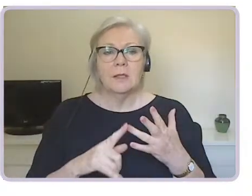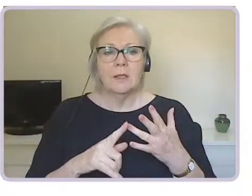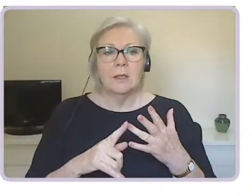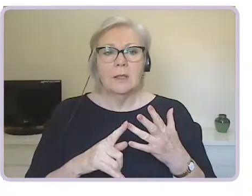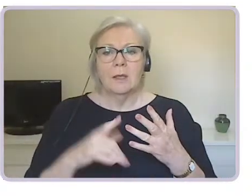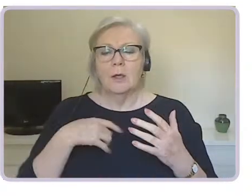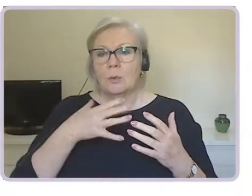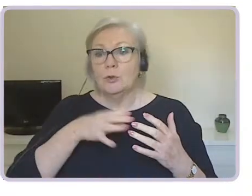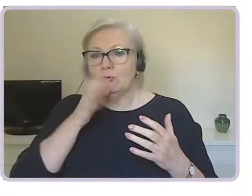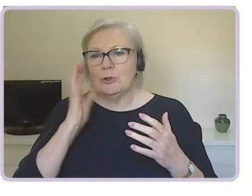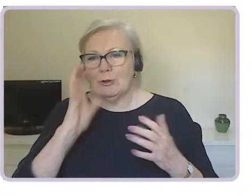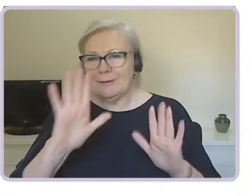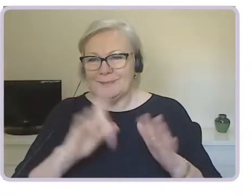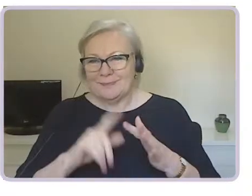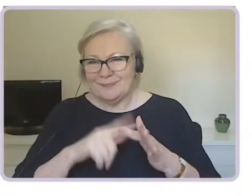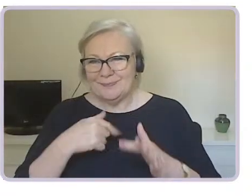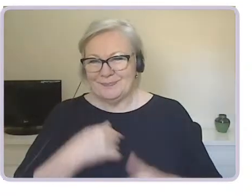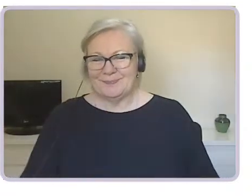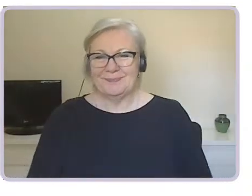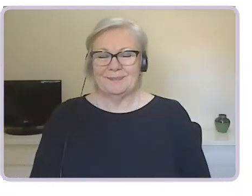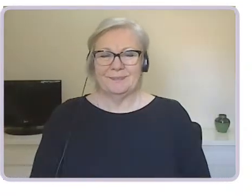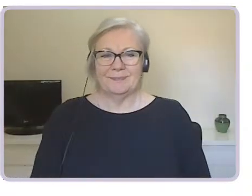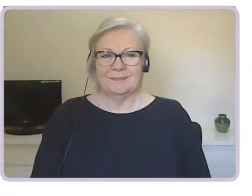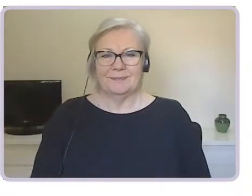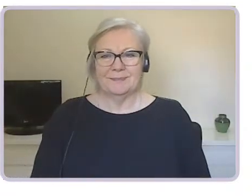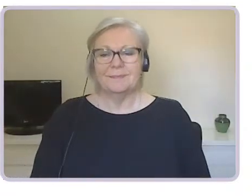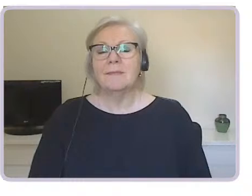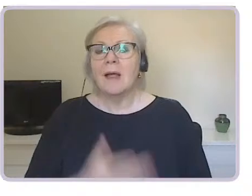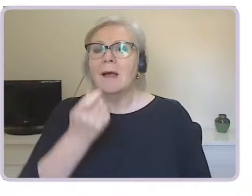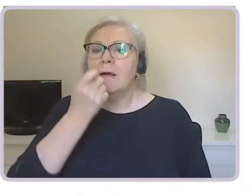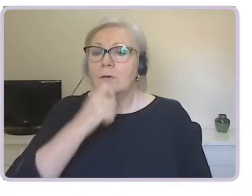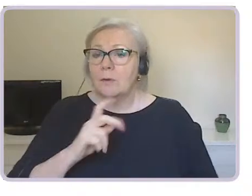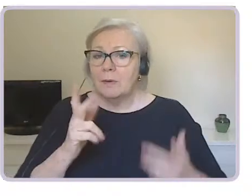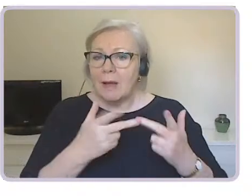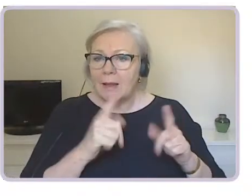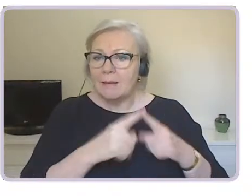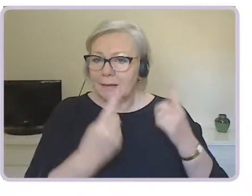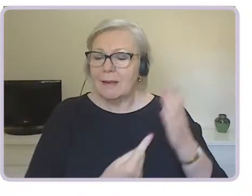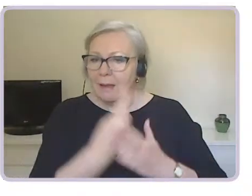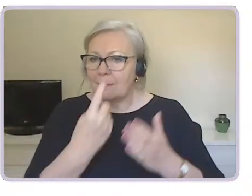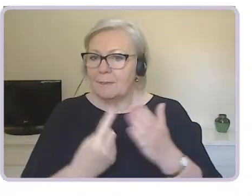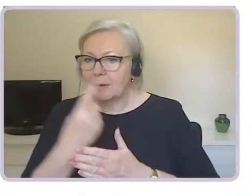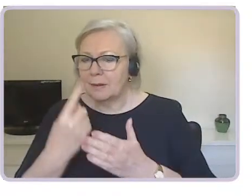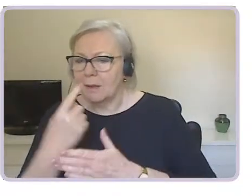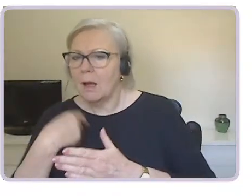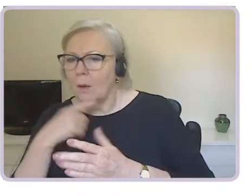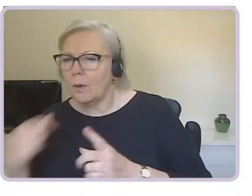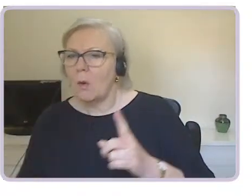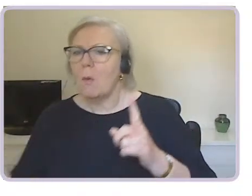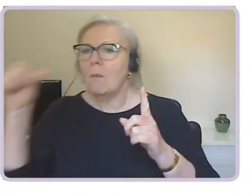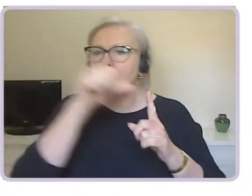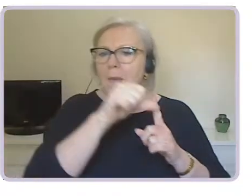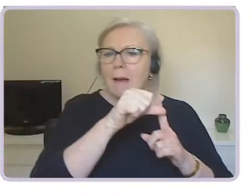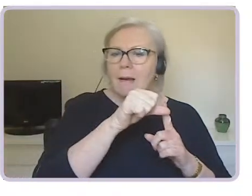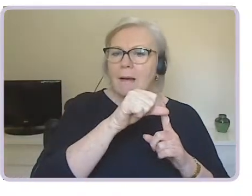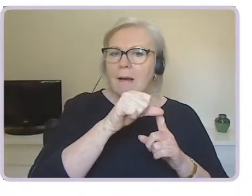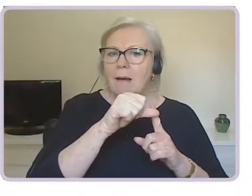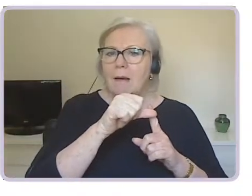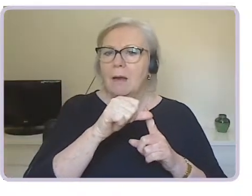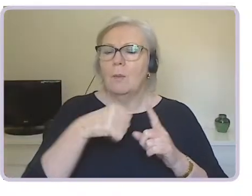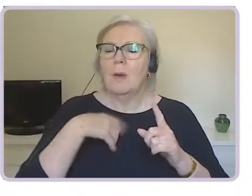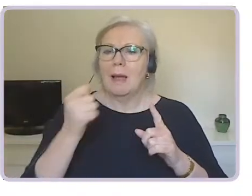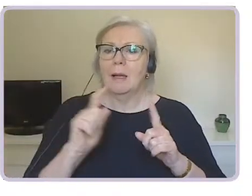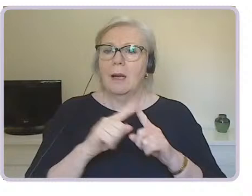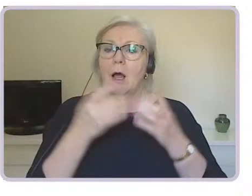drink. A number of other things happened, and I'll come back to the open letter to Cabinet from